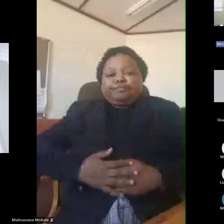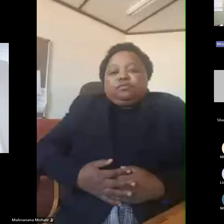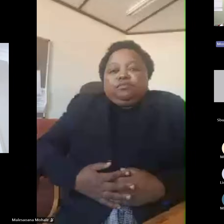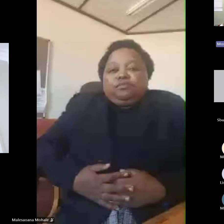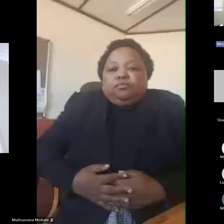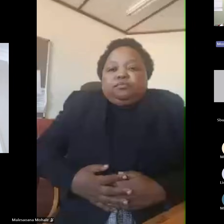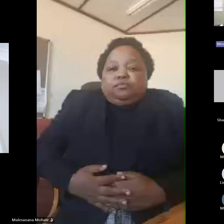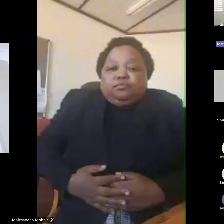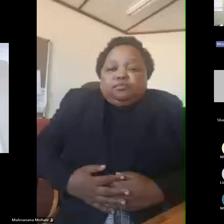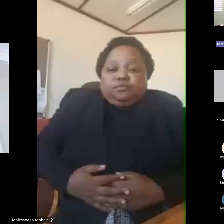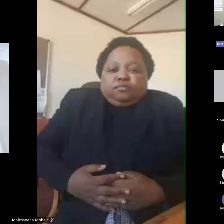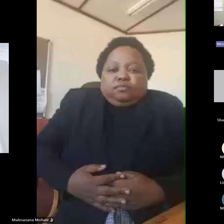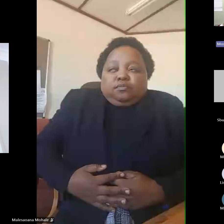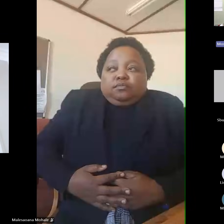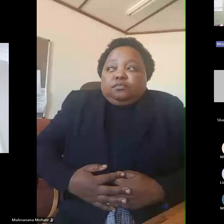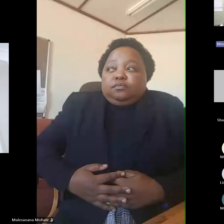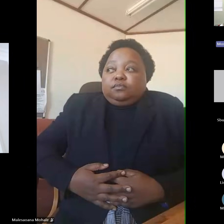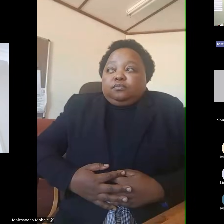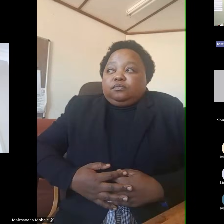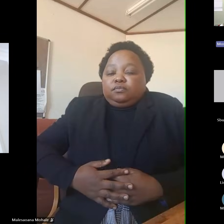Thank you very much, Tanya.